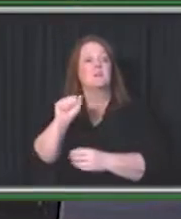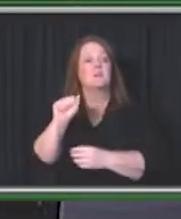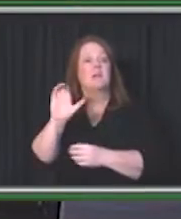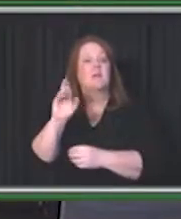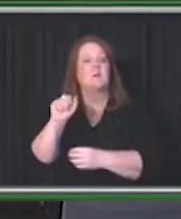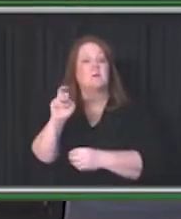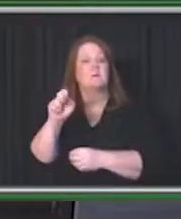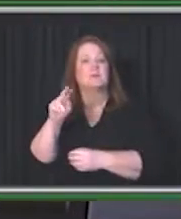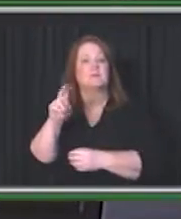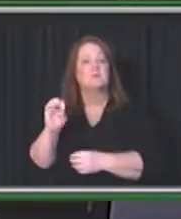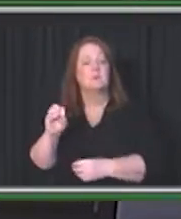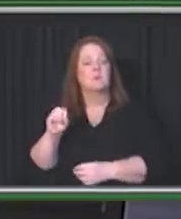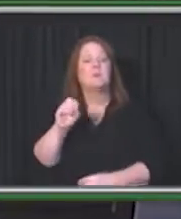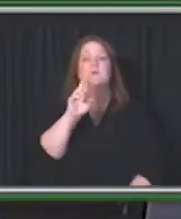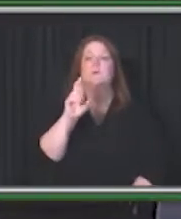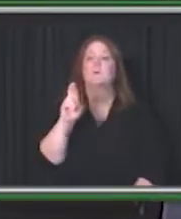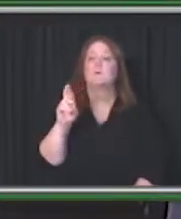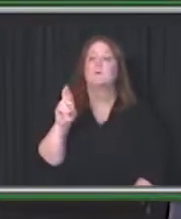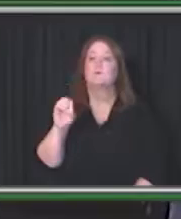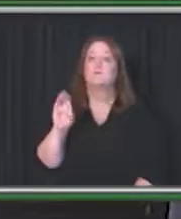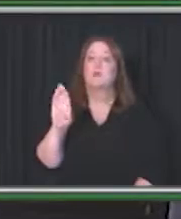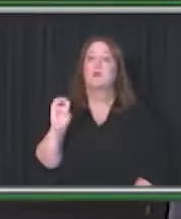Robert S. Nelson.